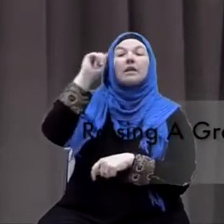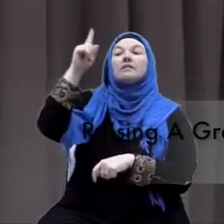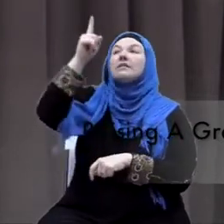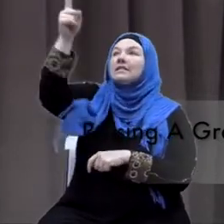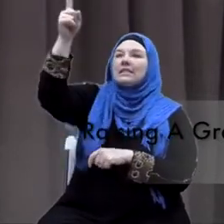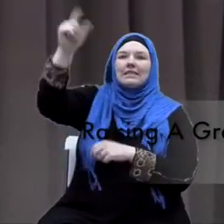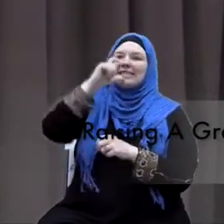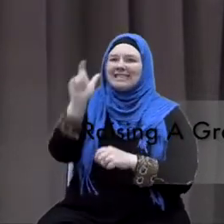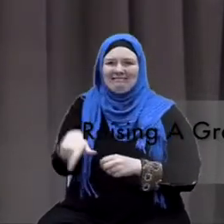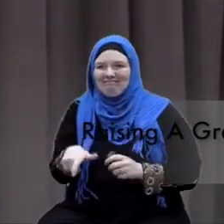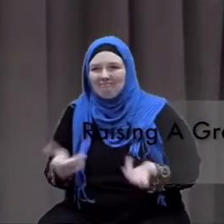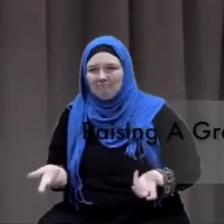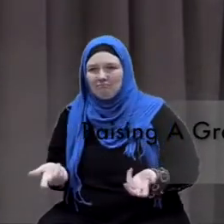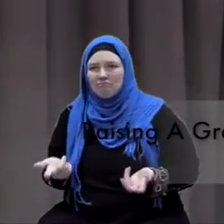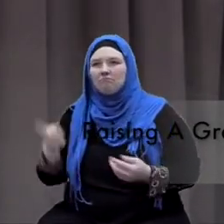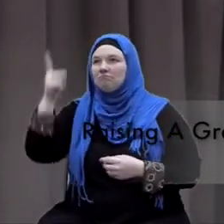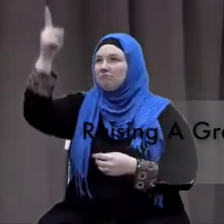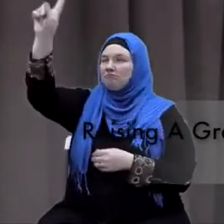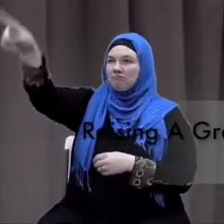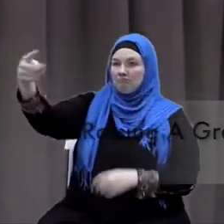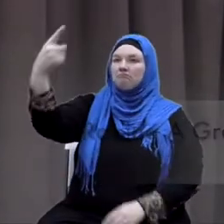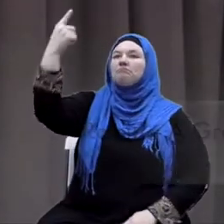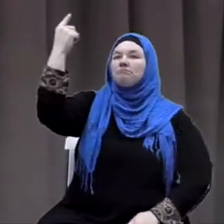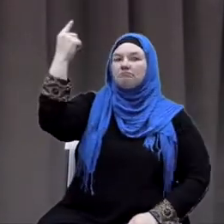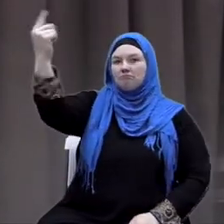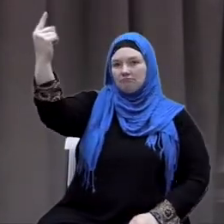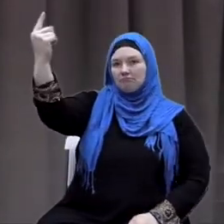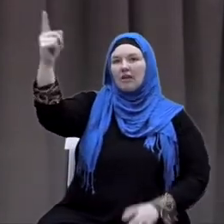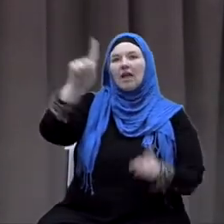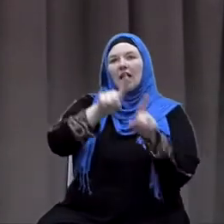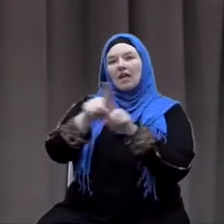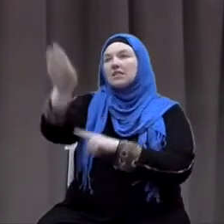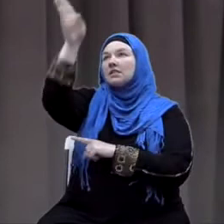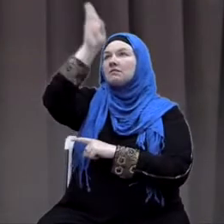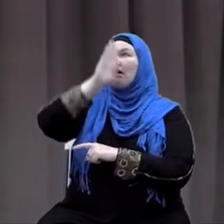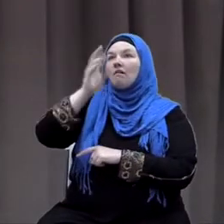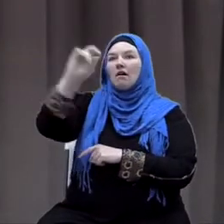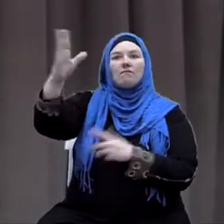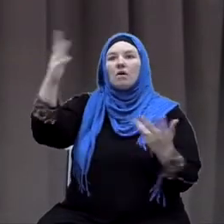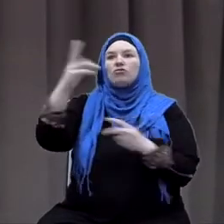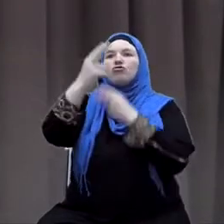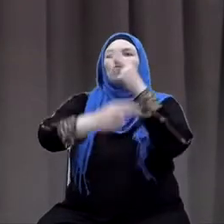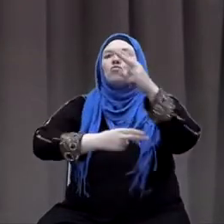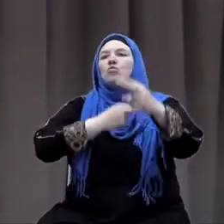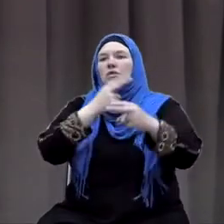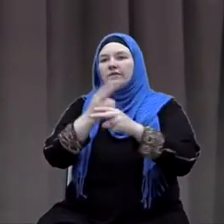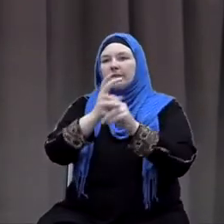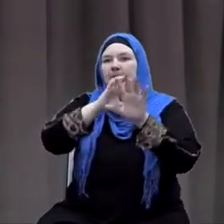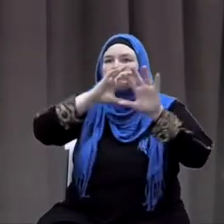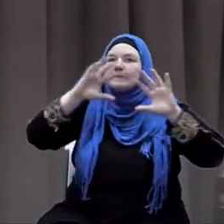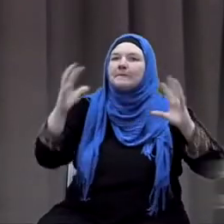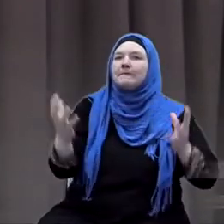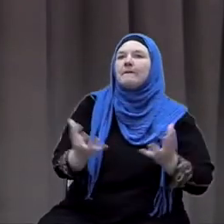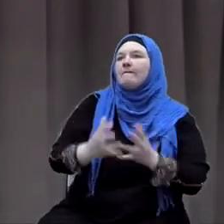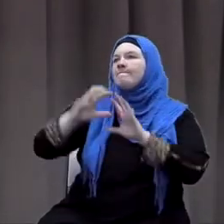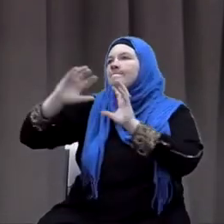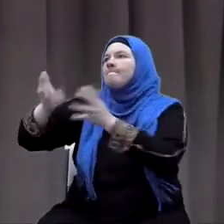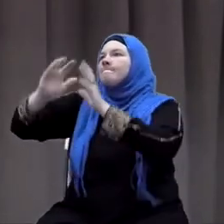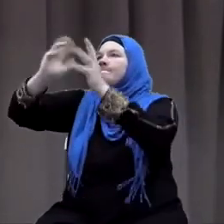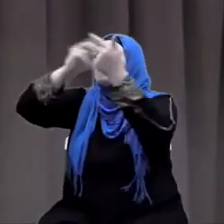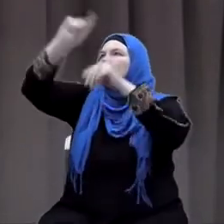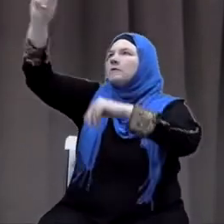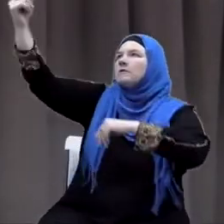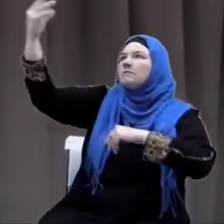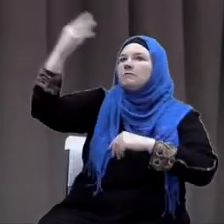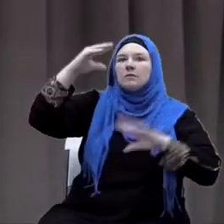needs none. He stands alone as the God of the universe. He has created everything